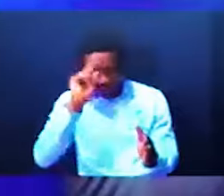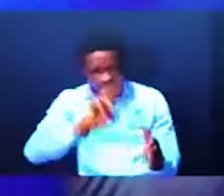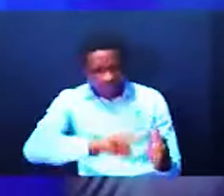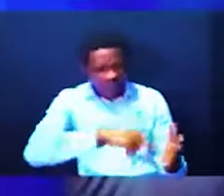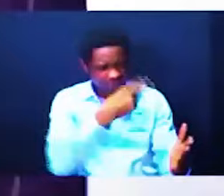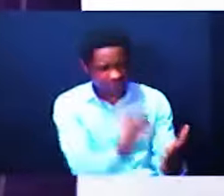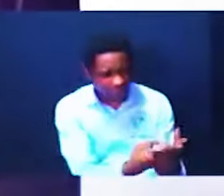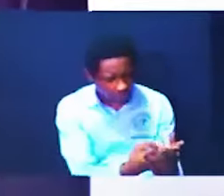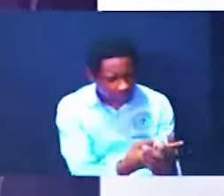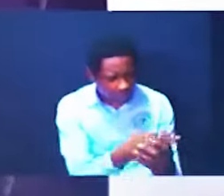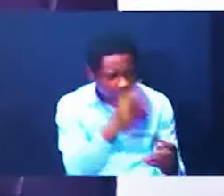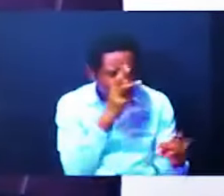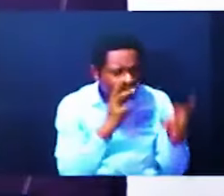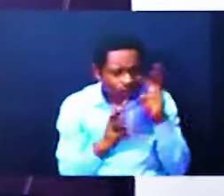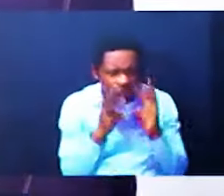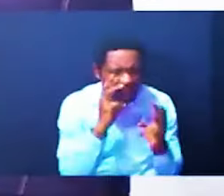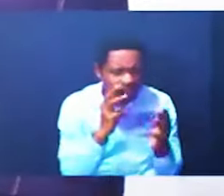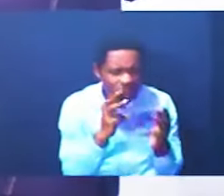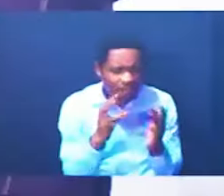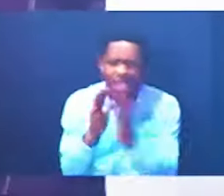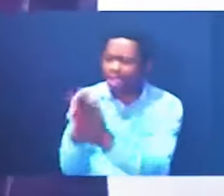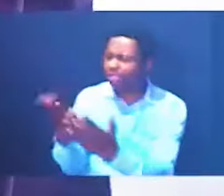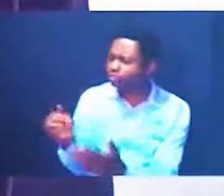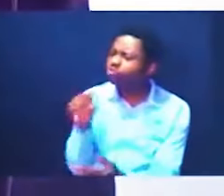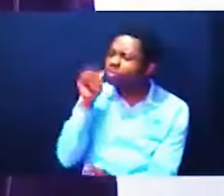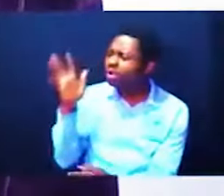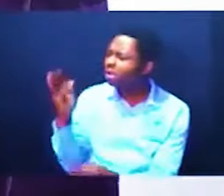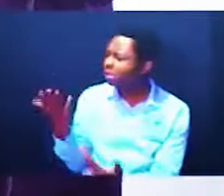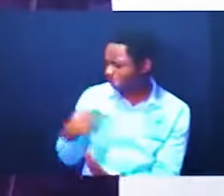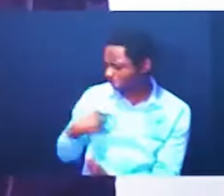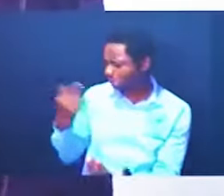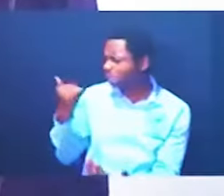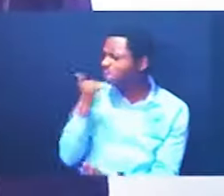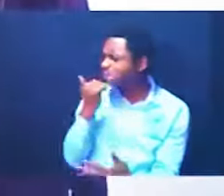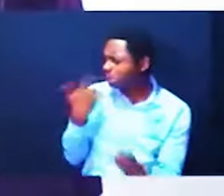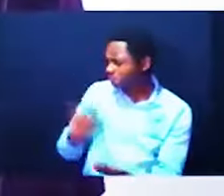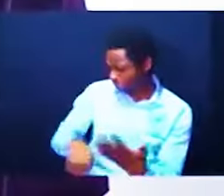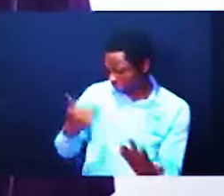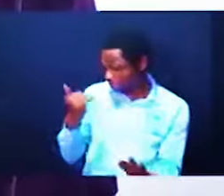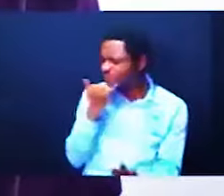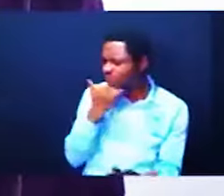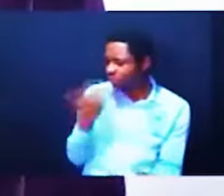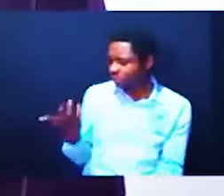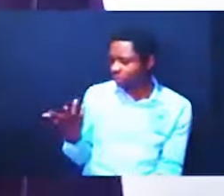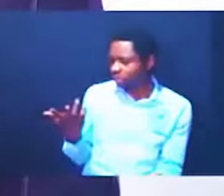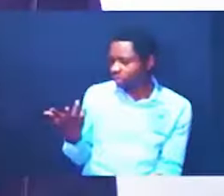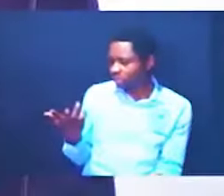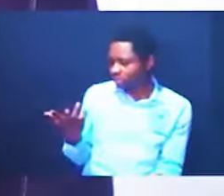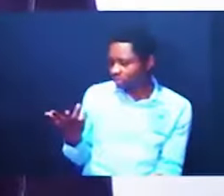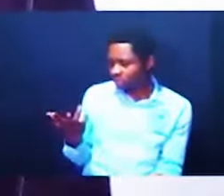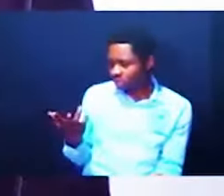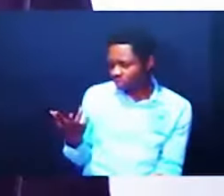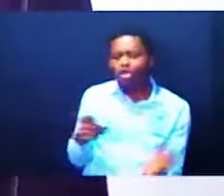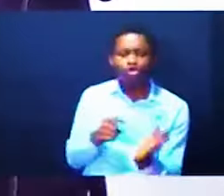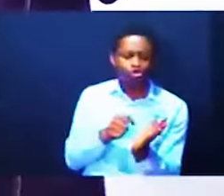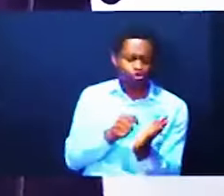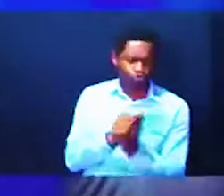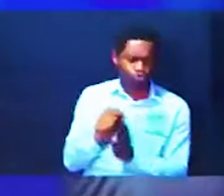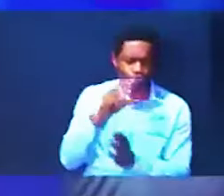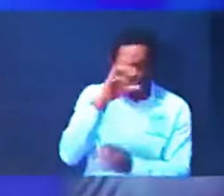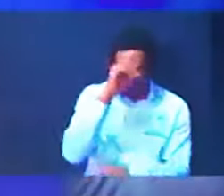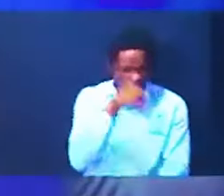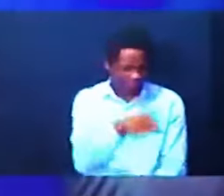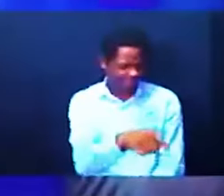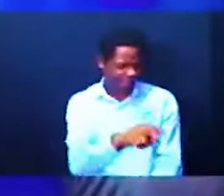that from Esunu, Osunya no bisa, at the end of my home, at the end of my home. Of course, he's not done anything against the woman. No